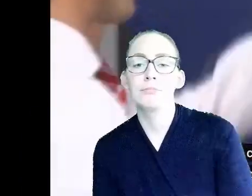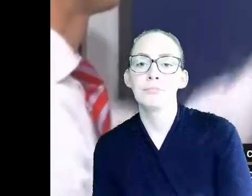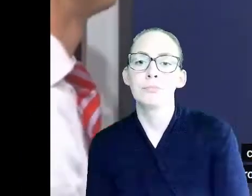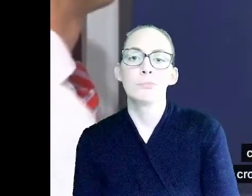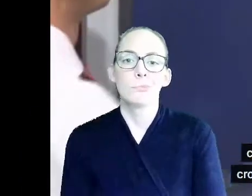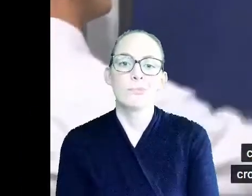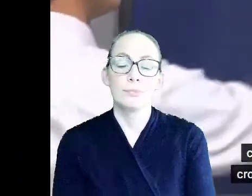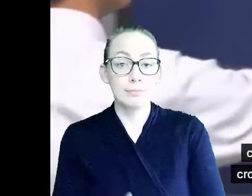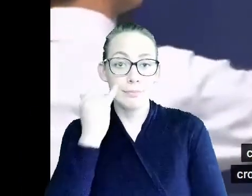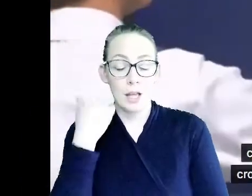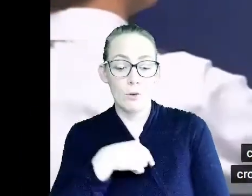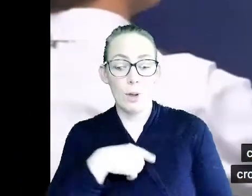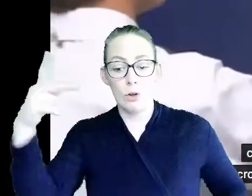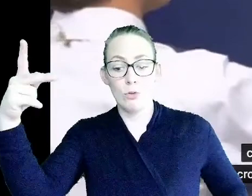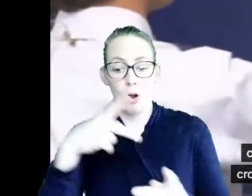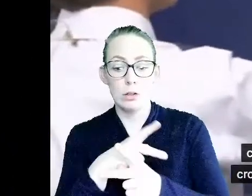If we cross-multiply